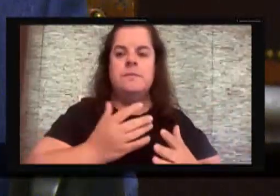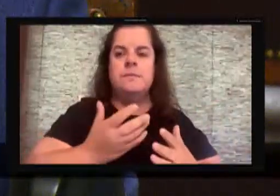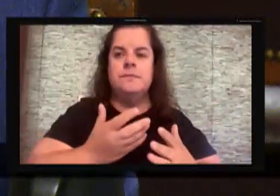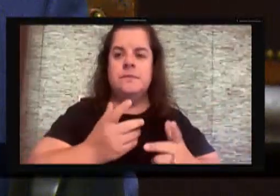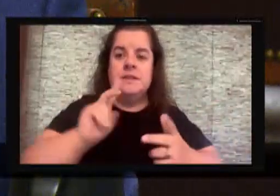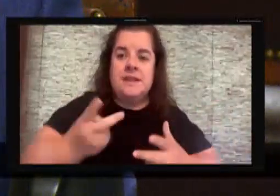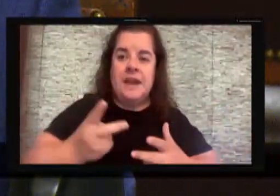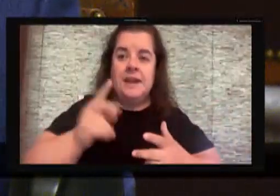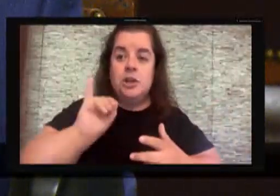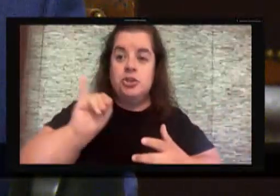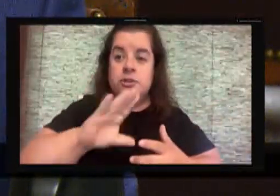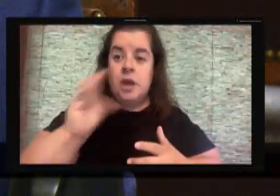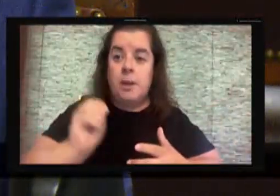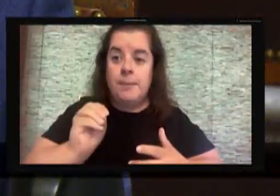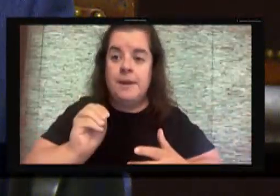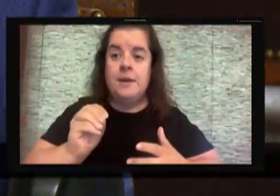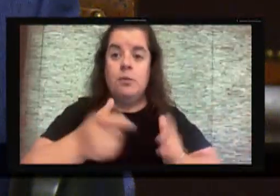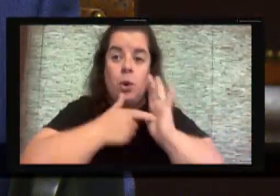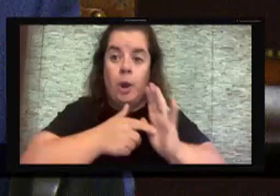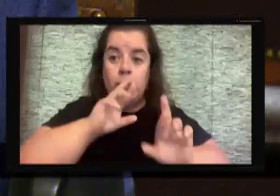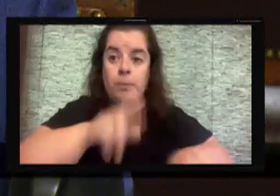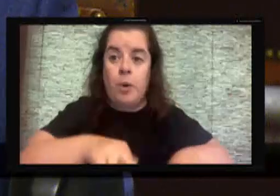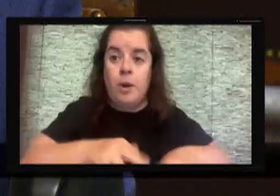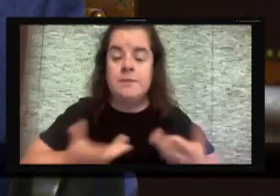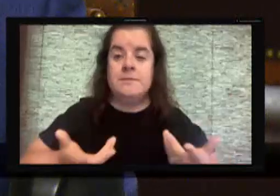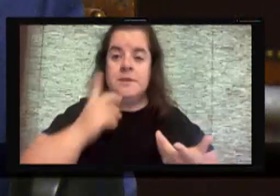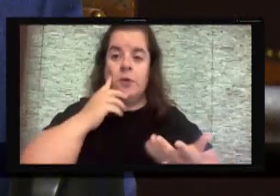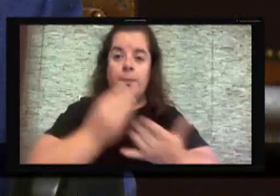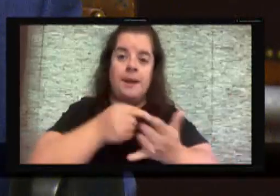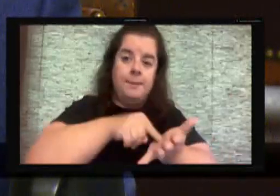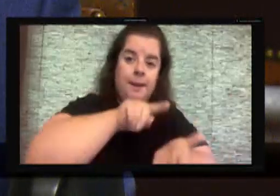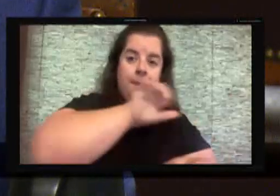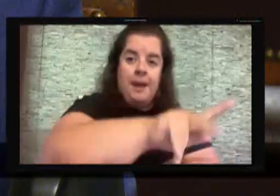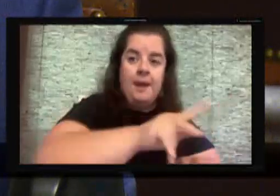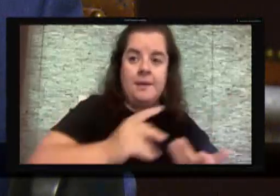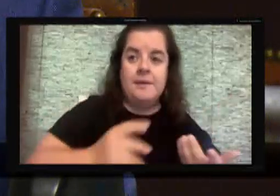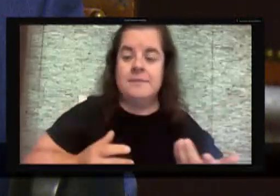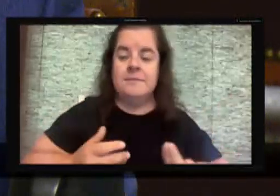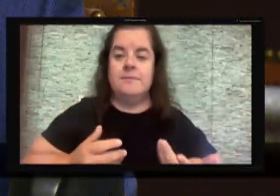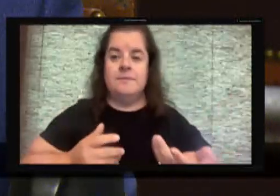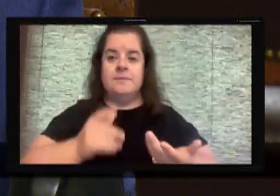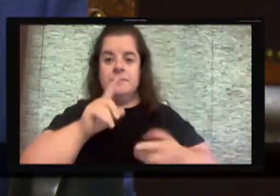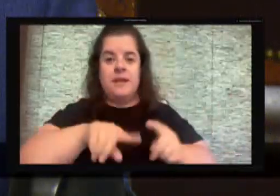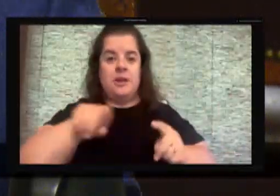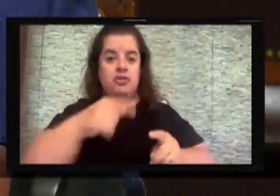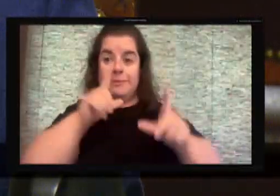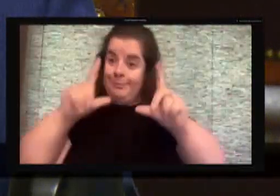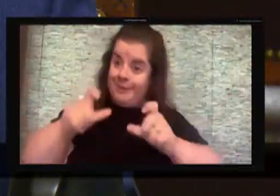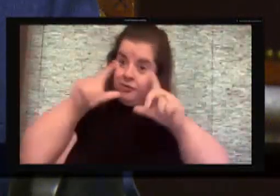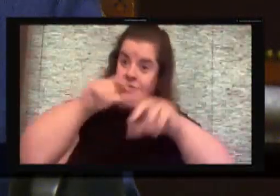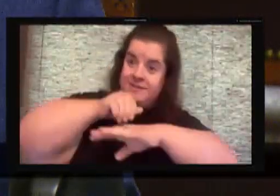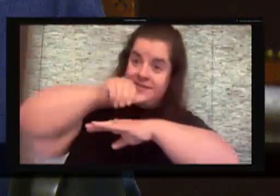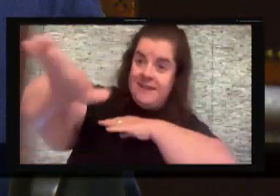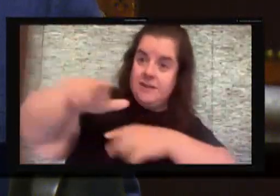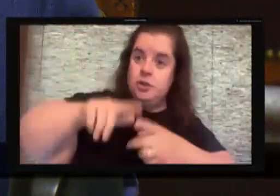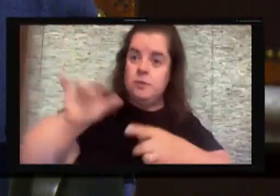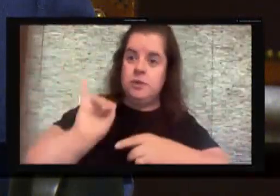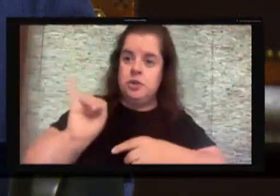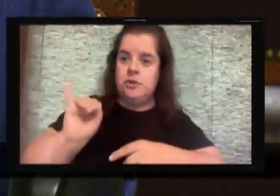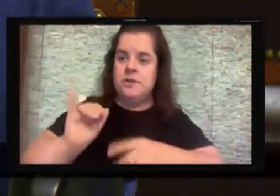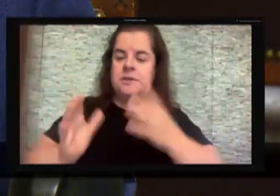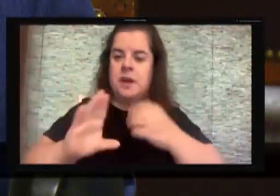are requiring a report in order to reimburse them. If it was as easy as just taking a picture and sending it to the insurance company, it might be okay.